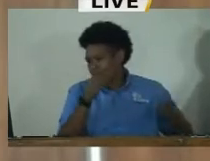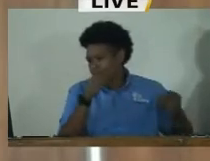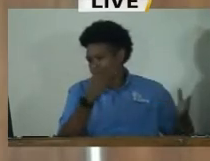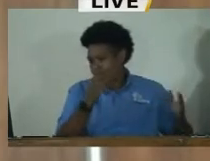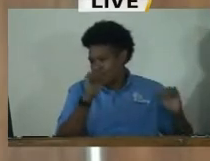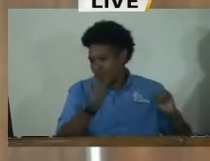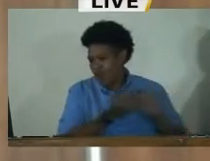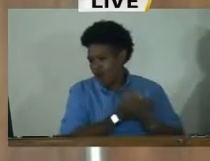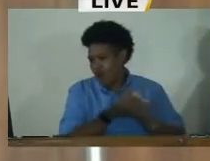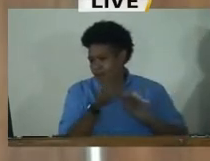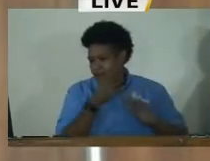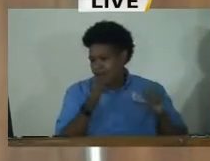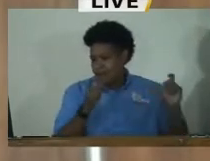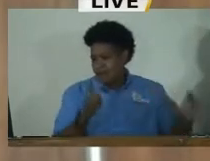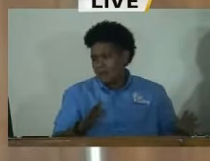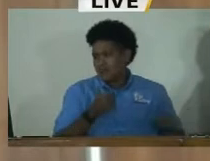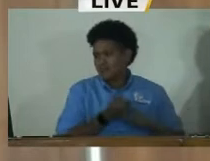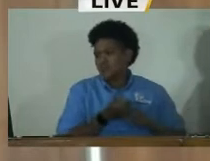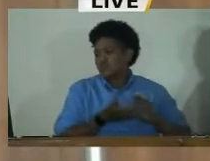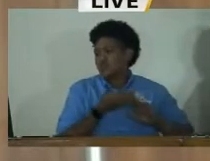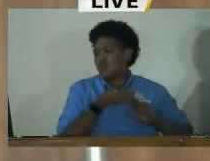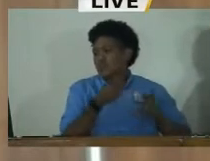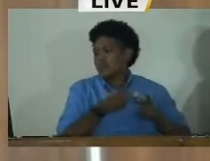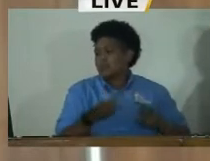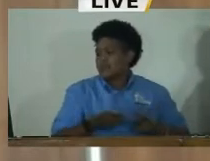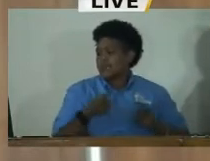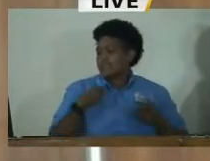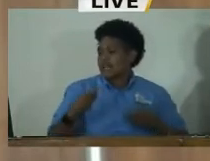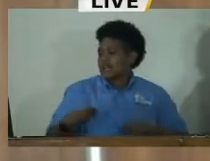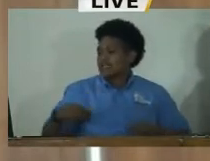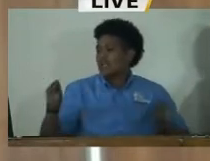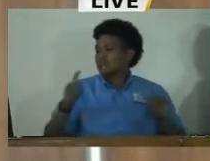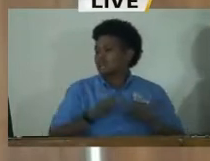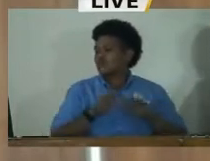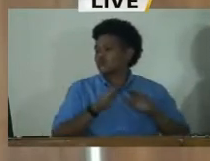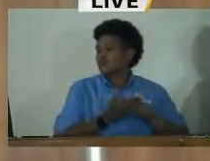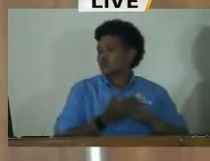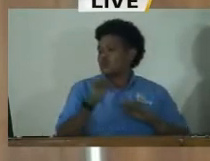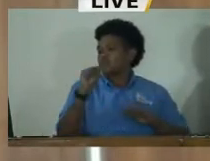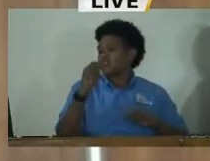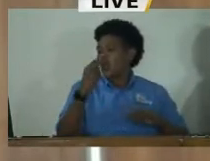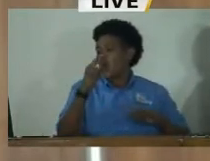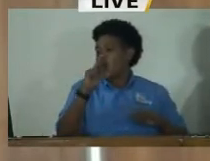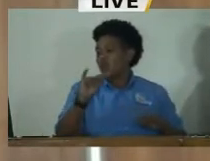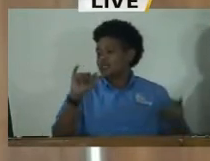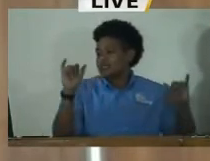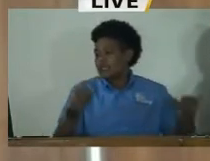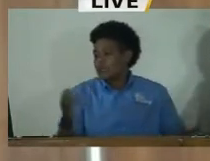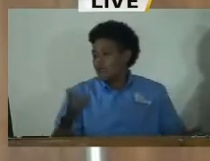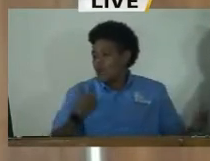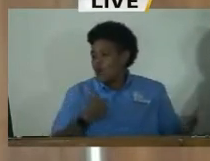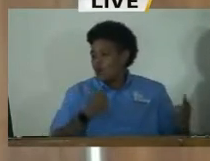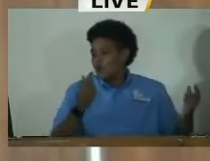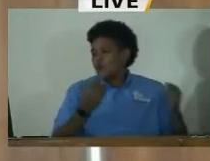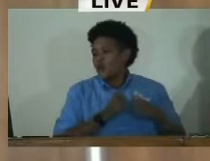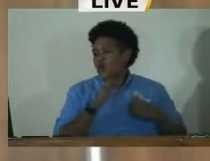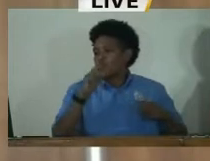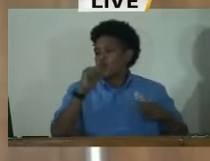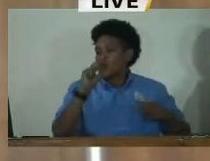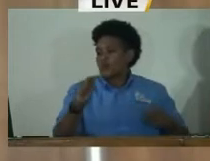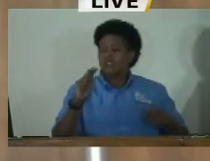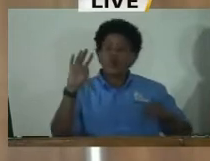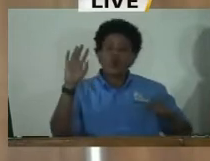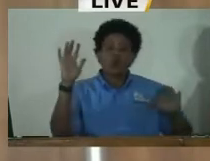management to run the place and divest it to our Jamaican shareholders, similar to what we did with the Wigton